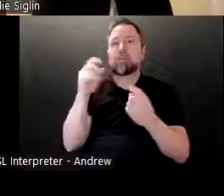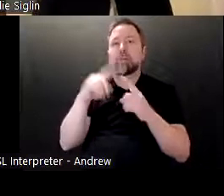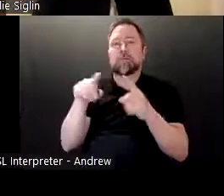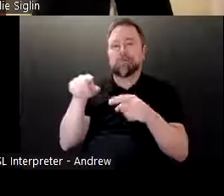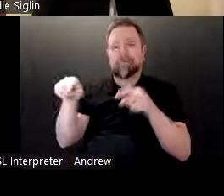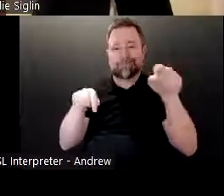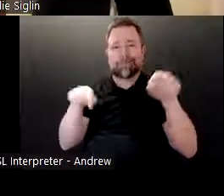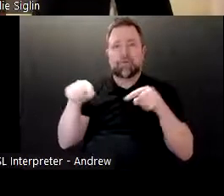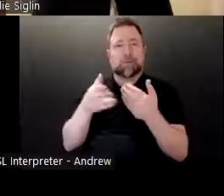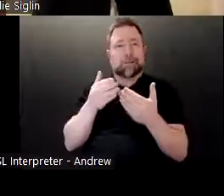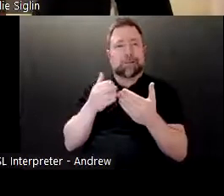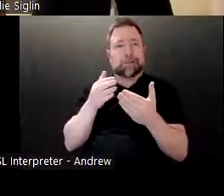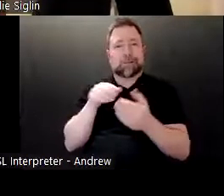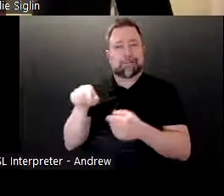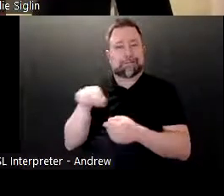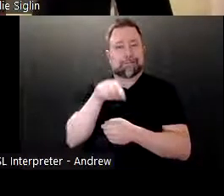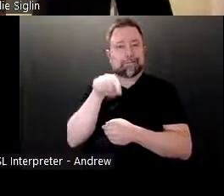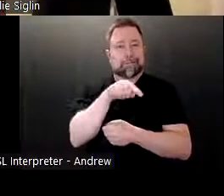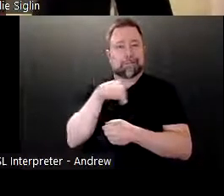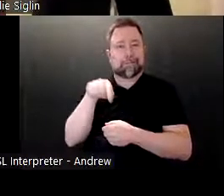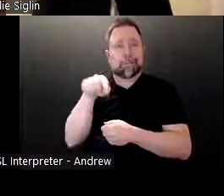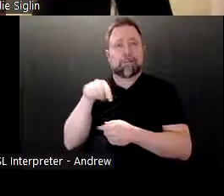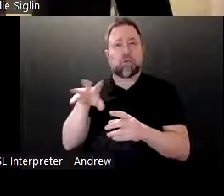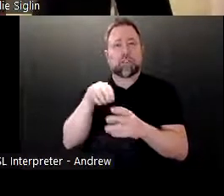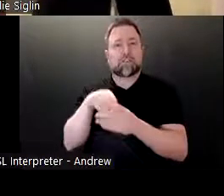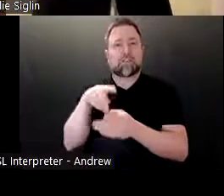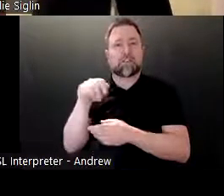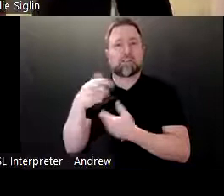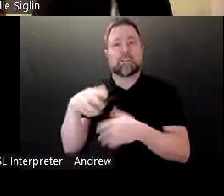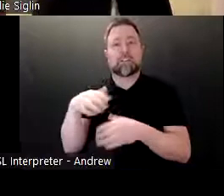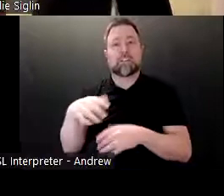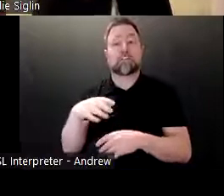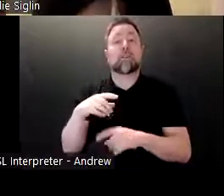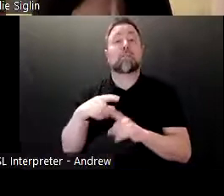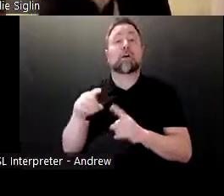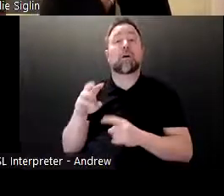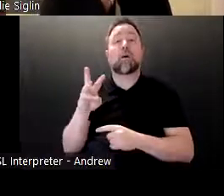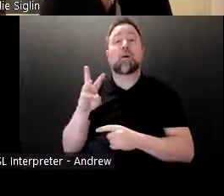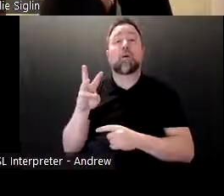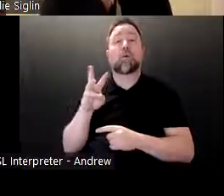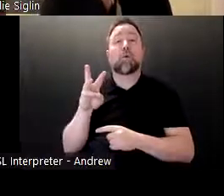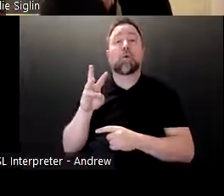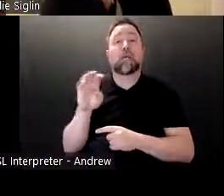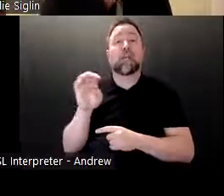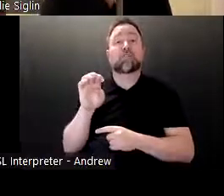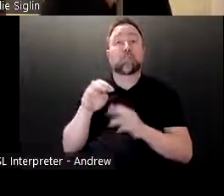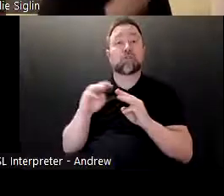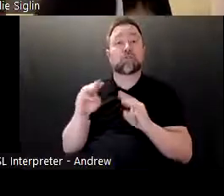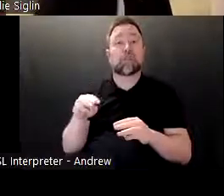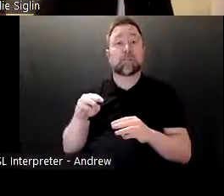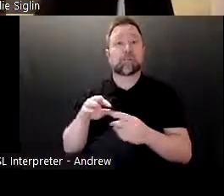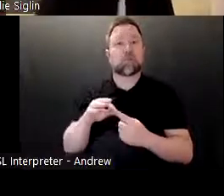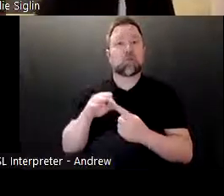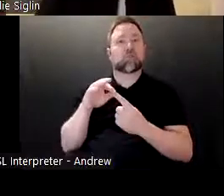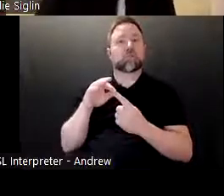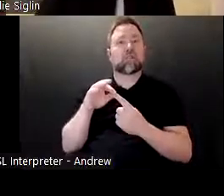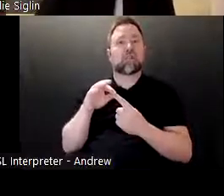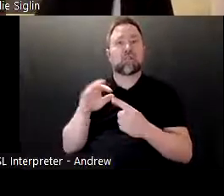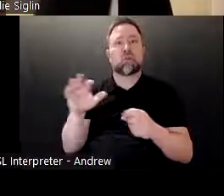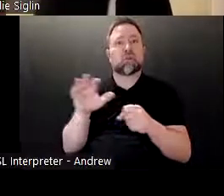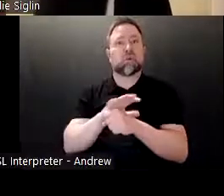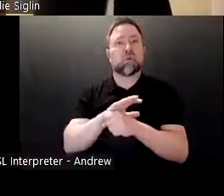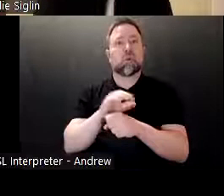easy driving distance of each other within Pennsylvania. But the Wharton Esherick Museum is unique as a total work of art.